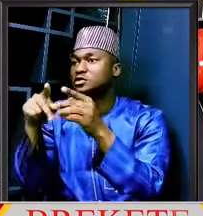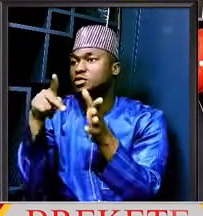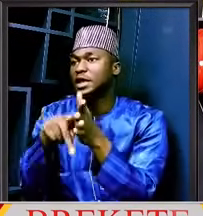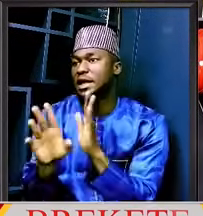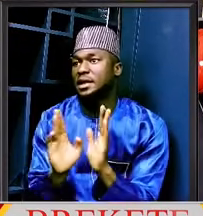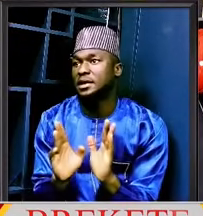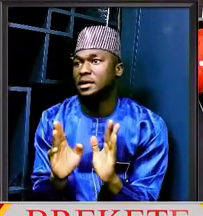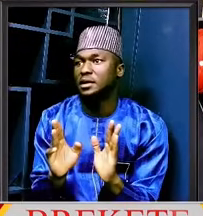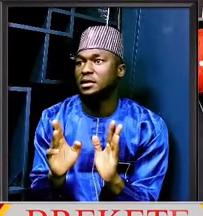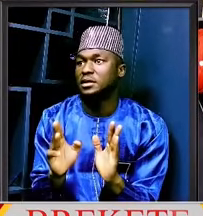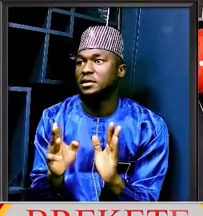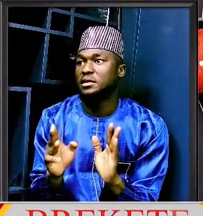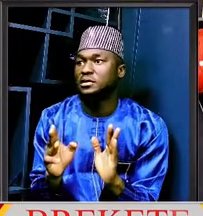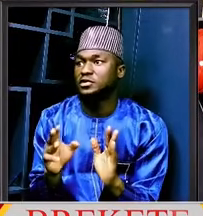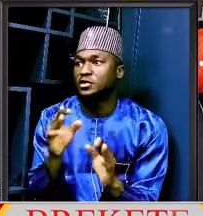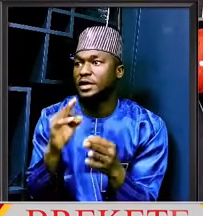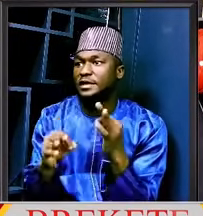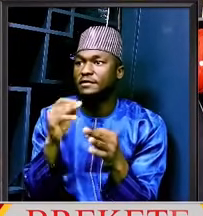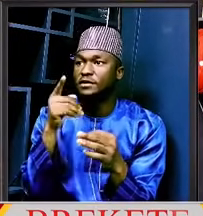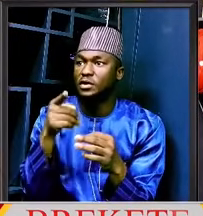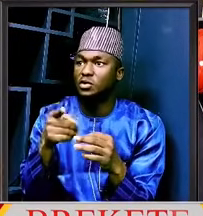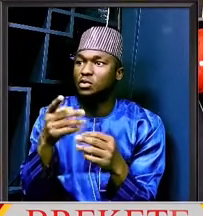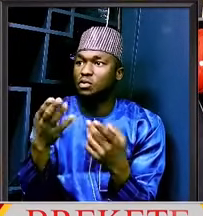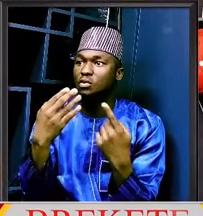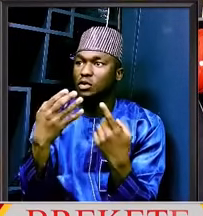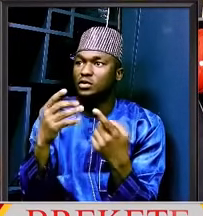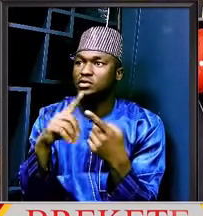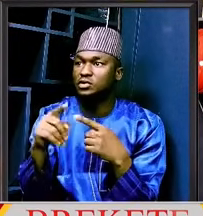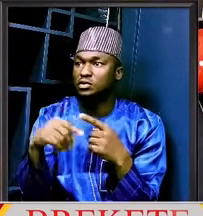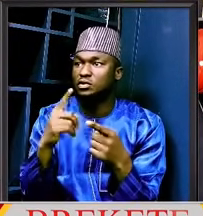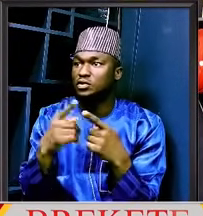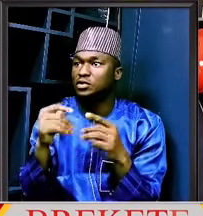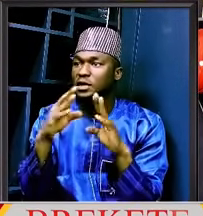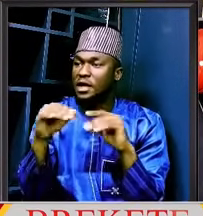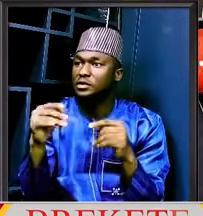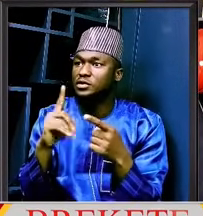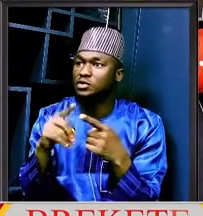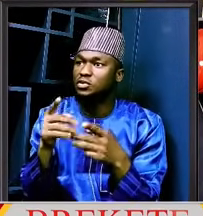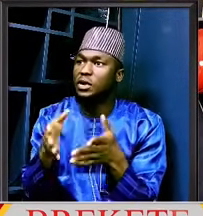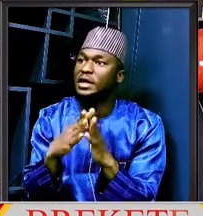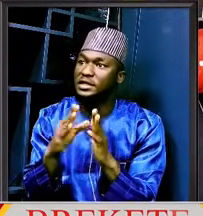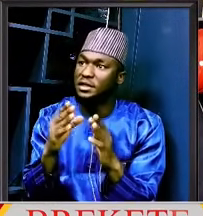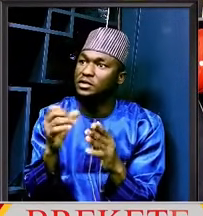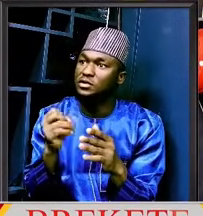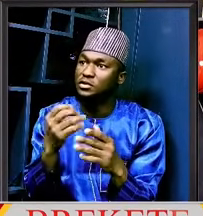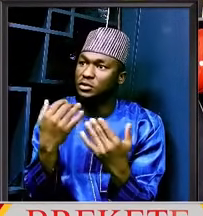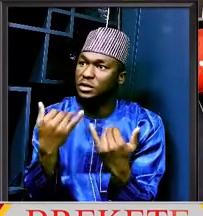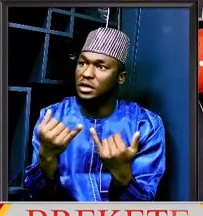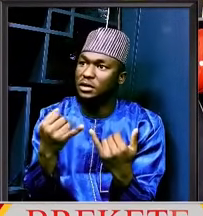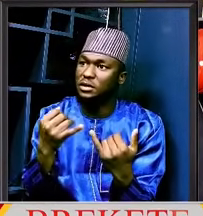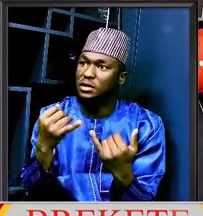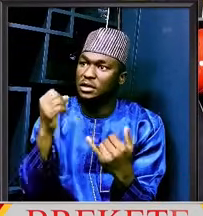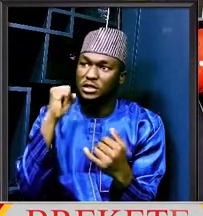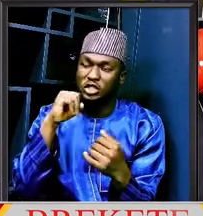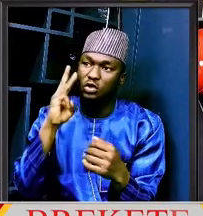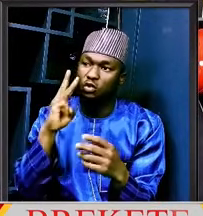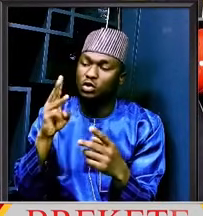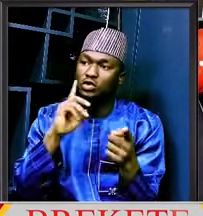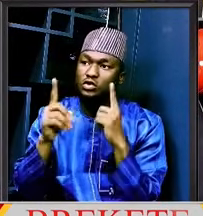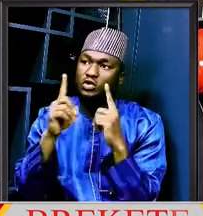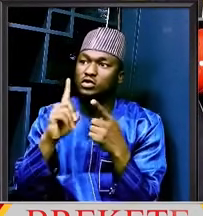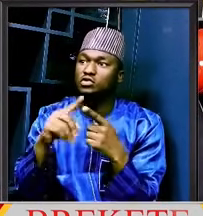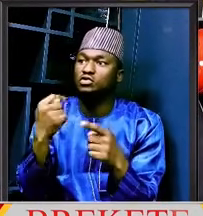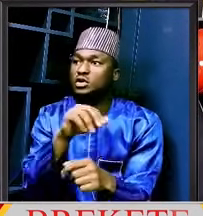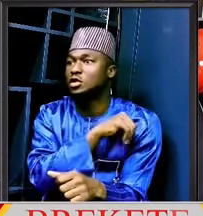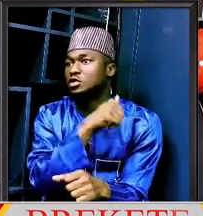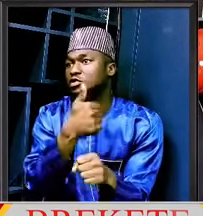when you can't go to the person house, say you won't make an inquiry. So she said it's better to now involve constituted authority. So